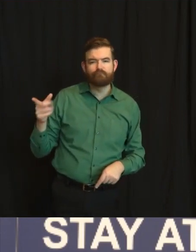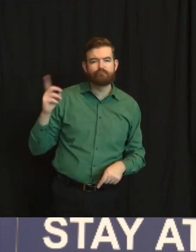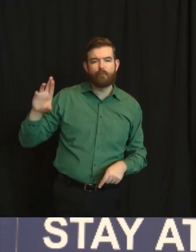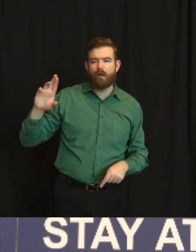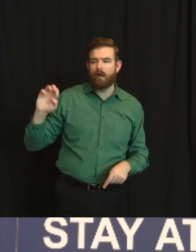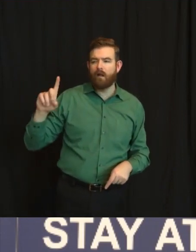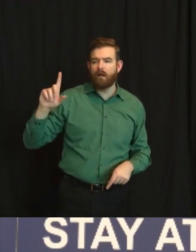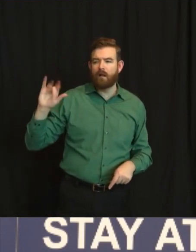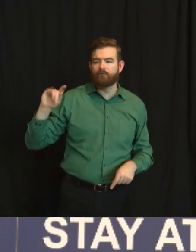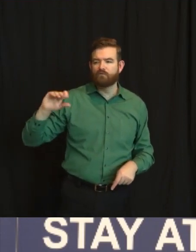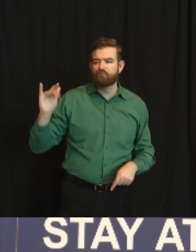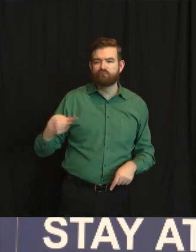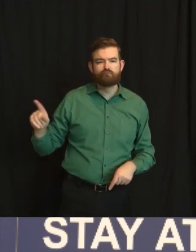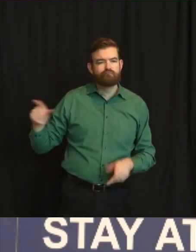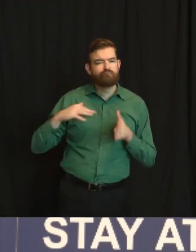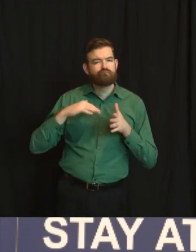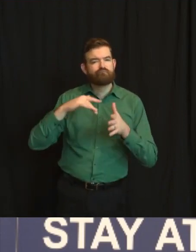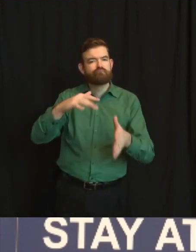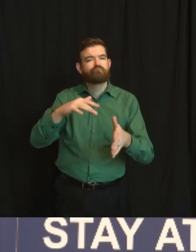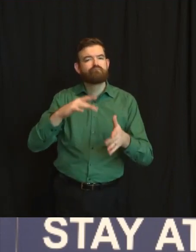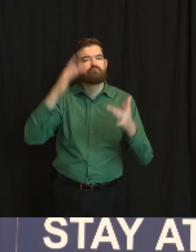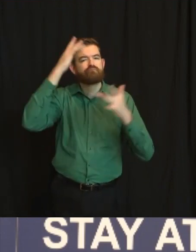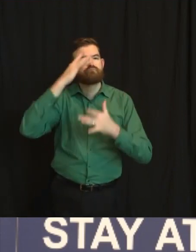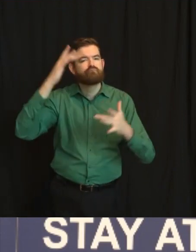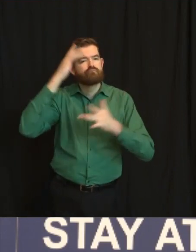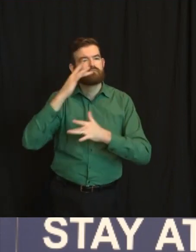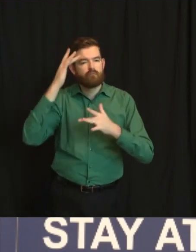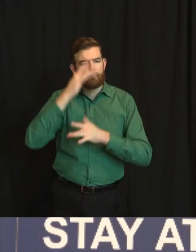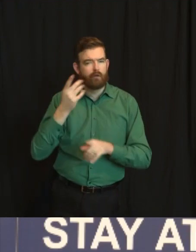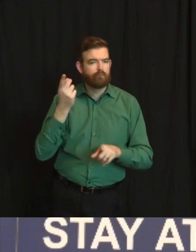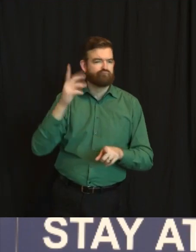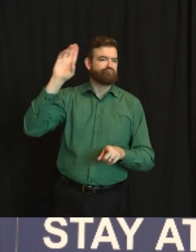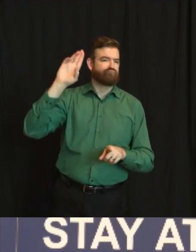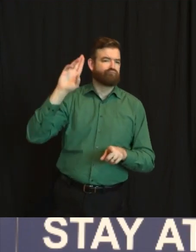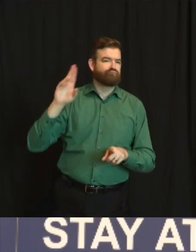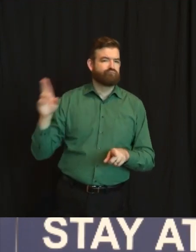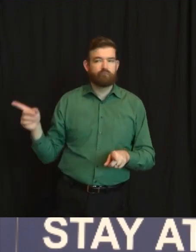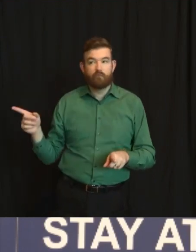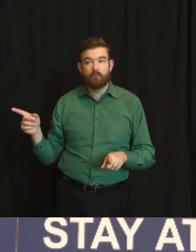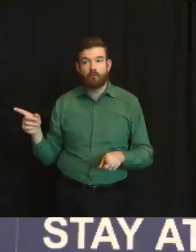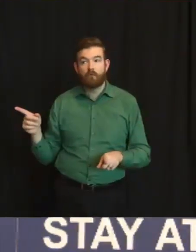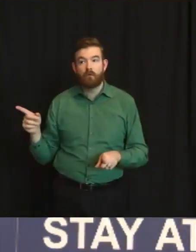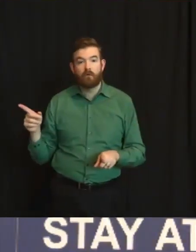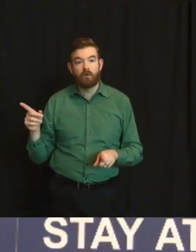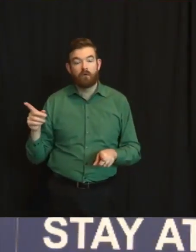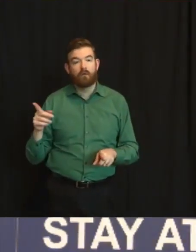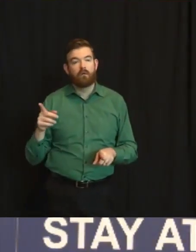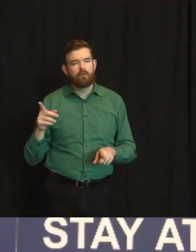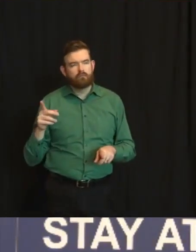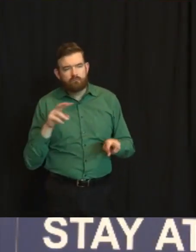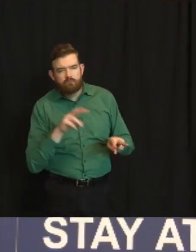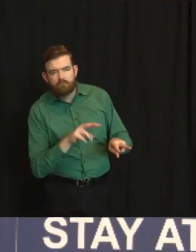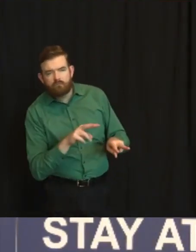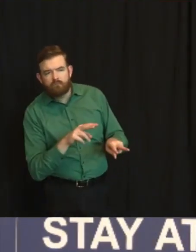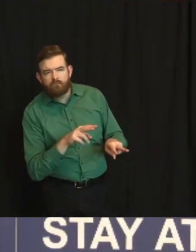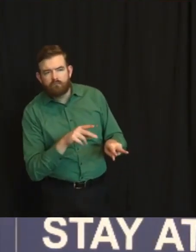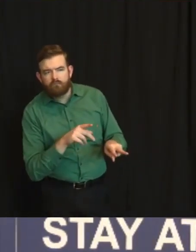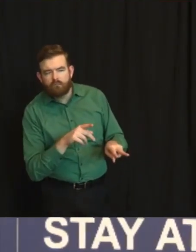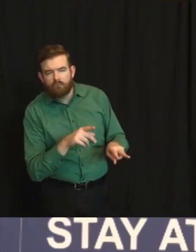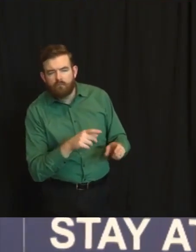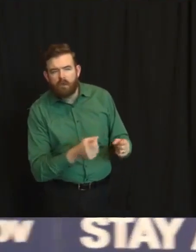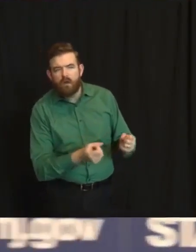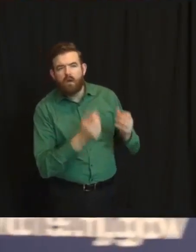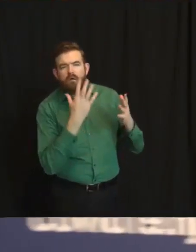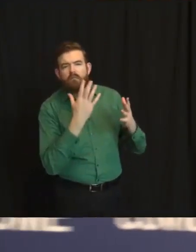the emergency room with respiratory. So maybe Ed could share that, because I think that's an interesting